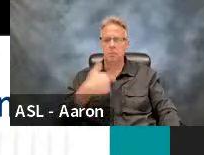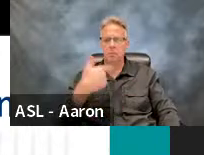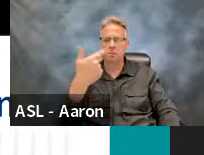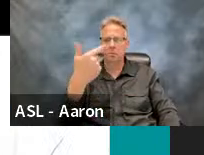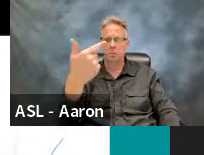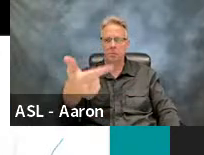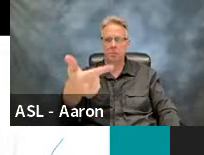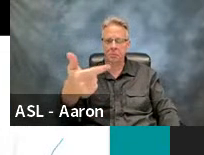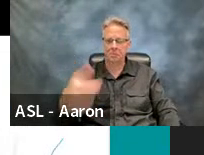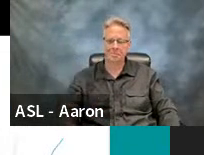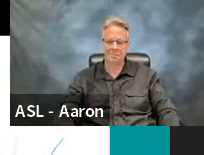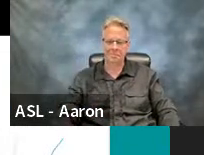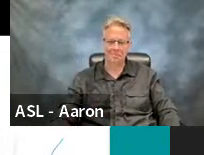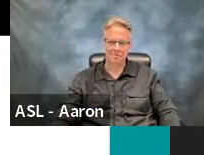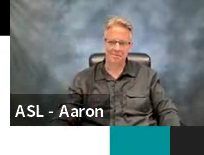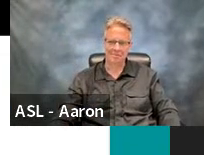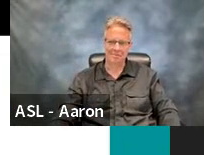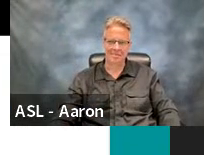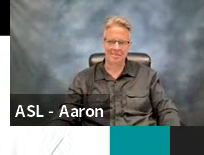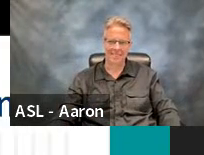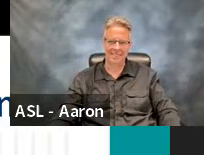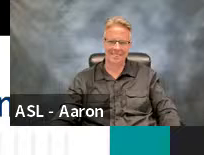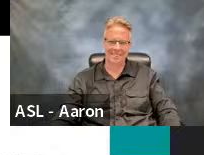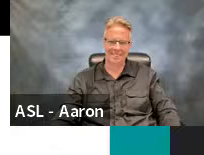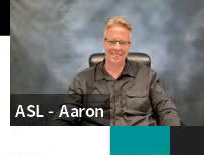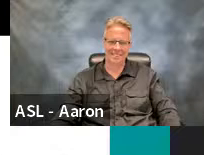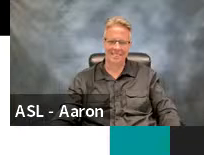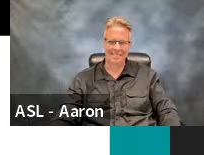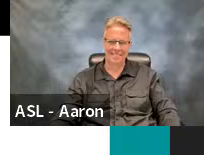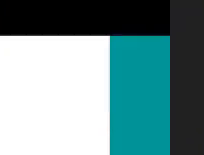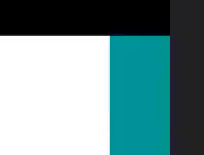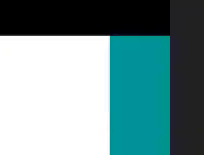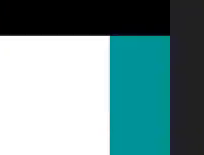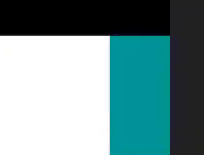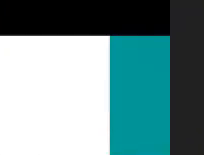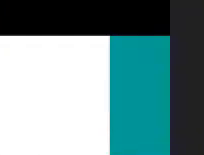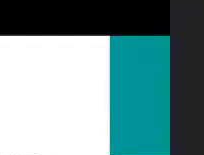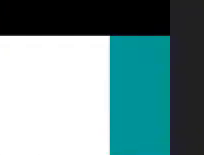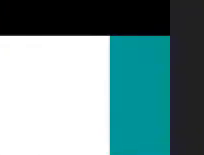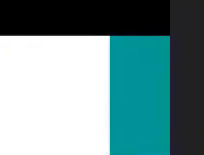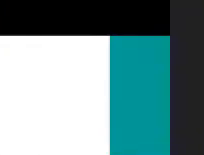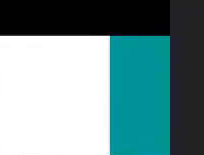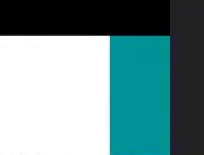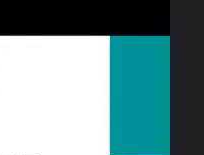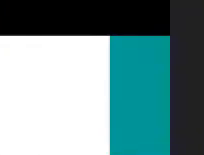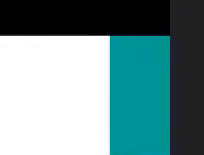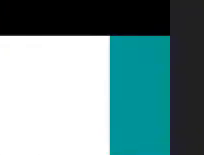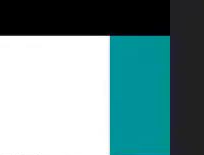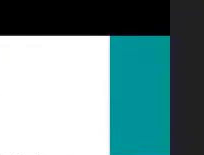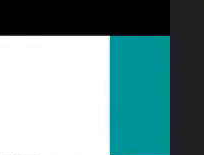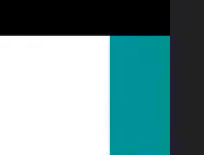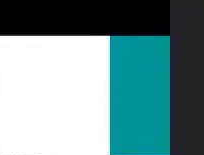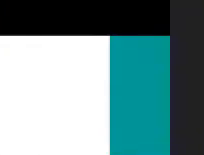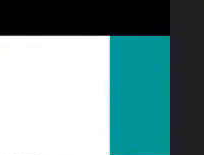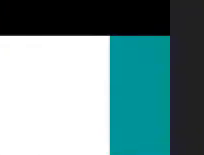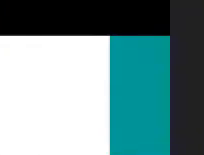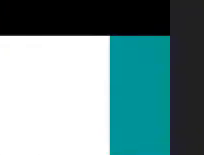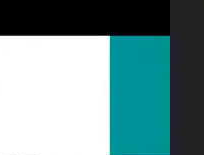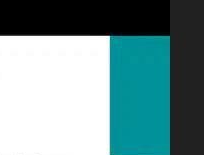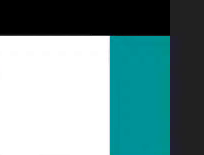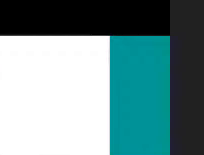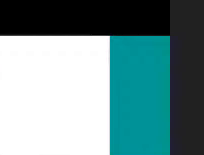Did I do that? So I'll start, Brad, with just first, again, we're looking at what improvements in the program area,